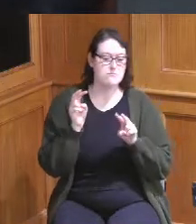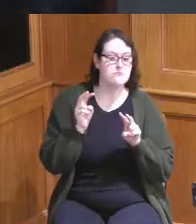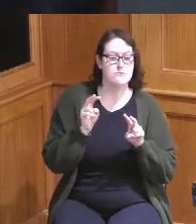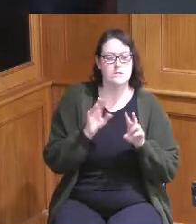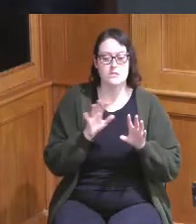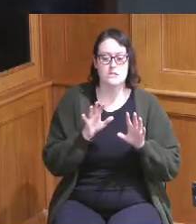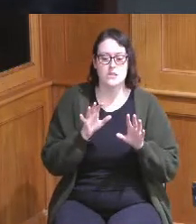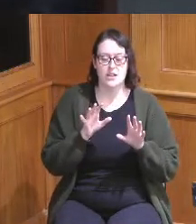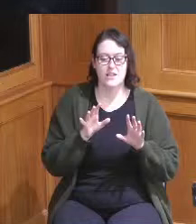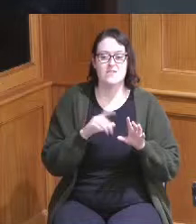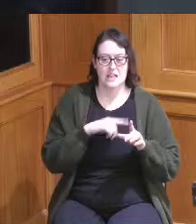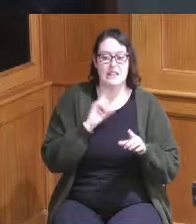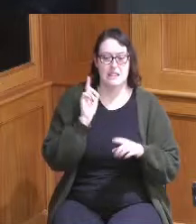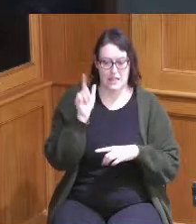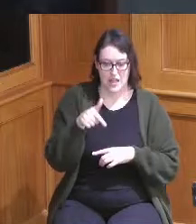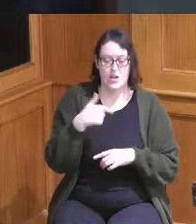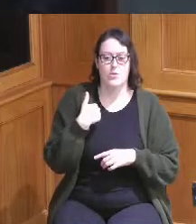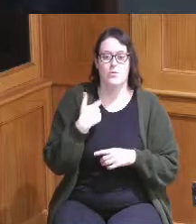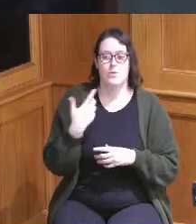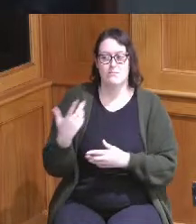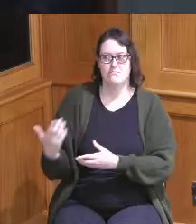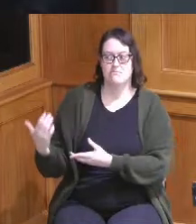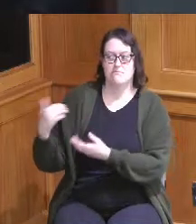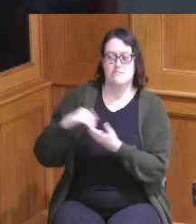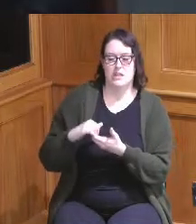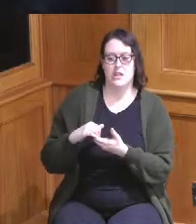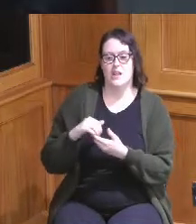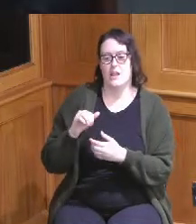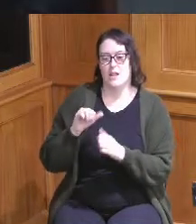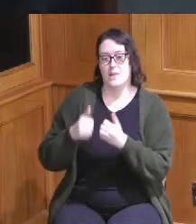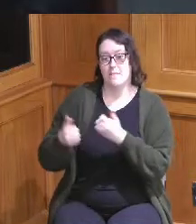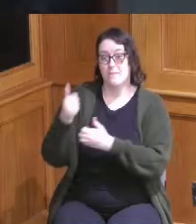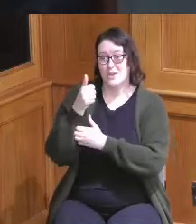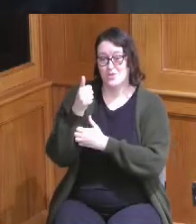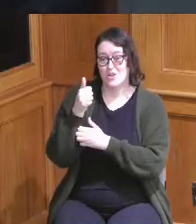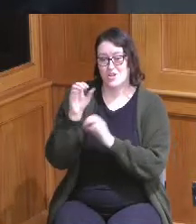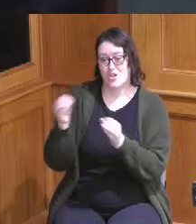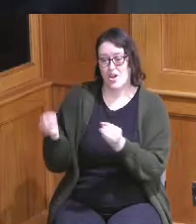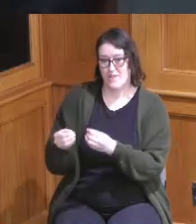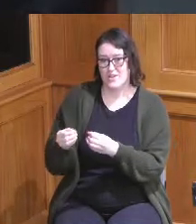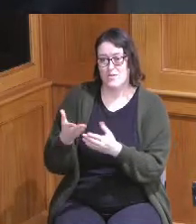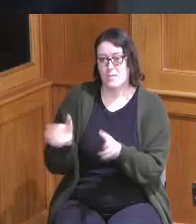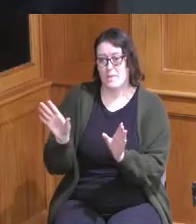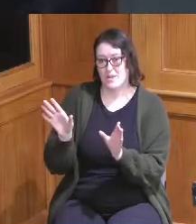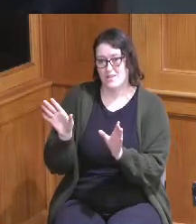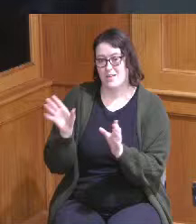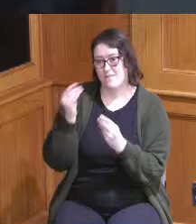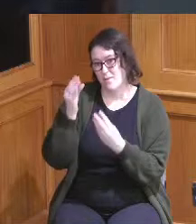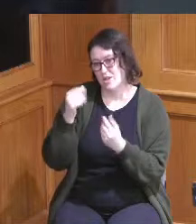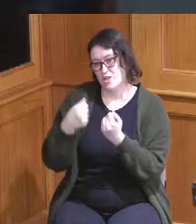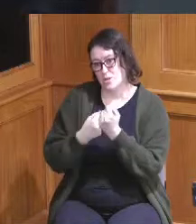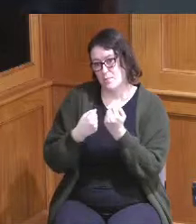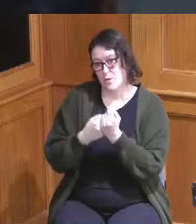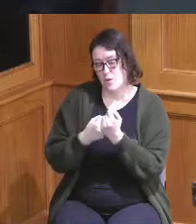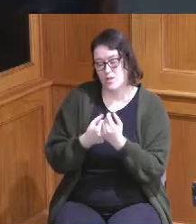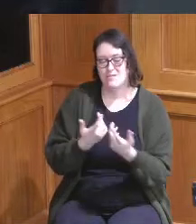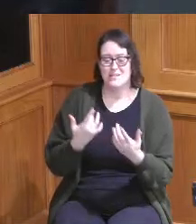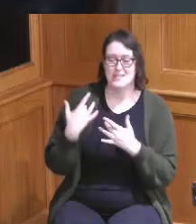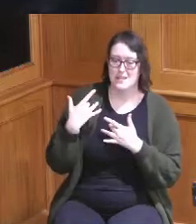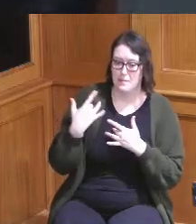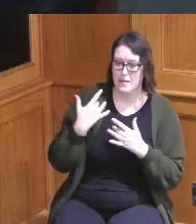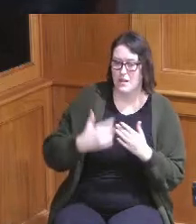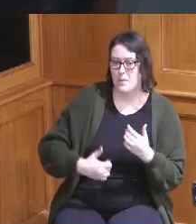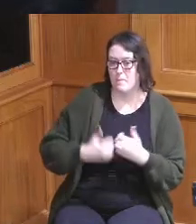we engaged the administrator's office with public information support. So oftentimes, most